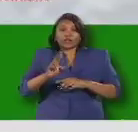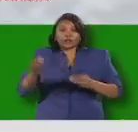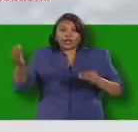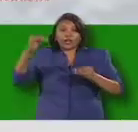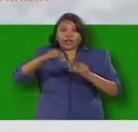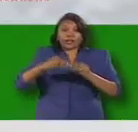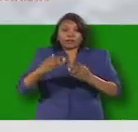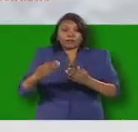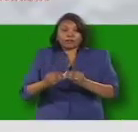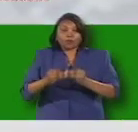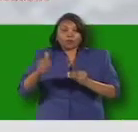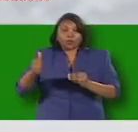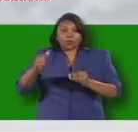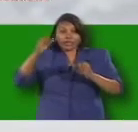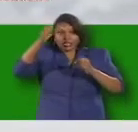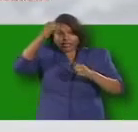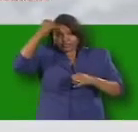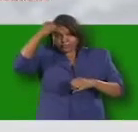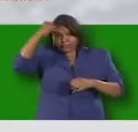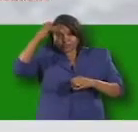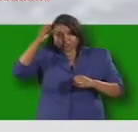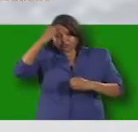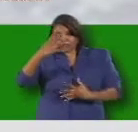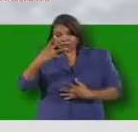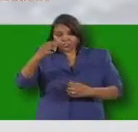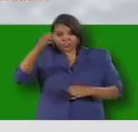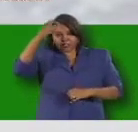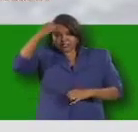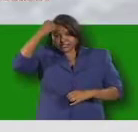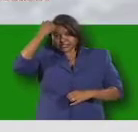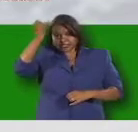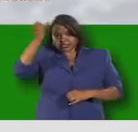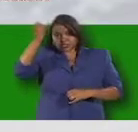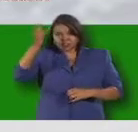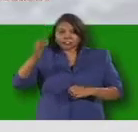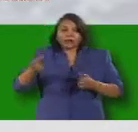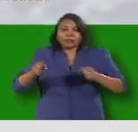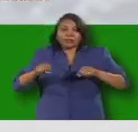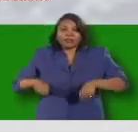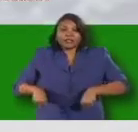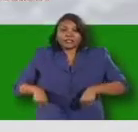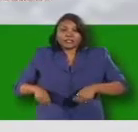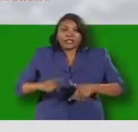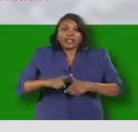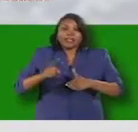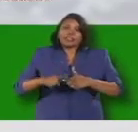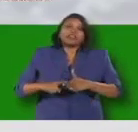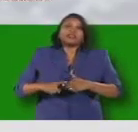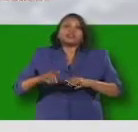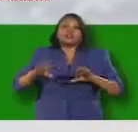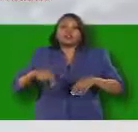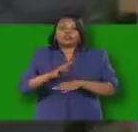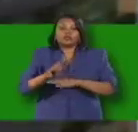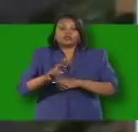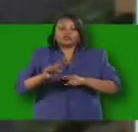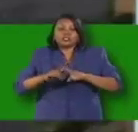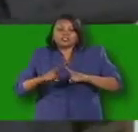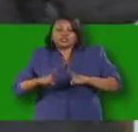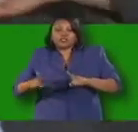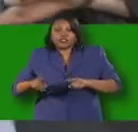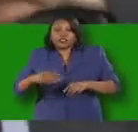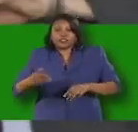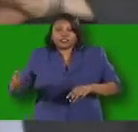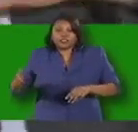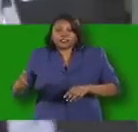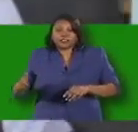add more intelligence and capability, because as I mentioned earlier, we've got new microprocessors, we've got smaller batteries, we've got all these other